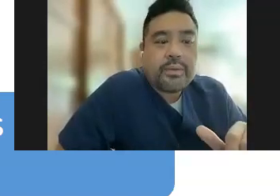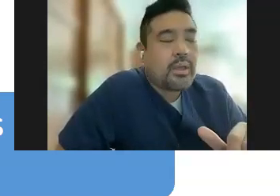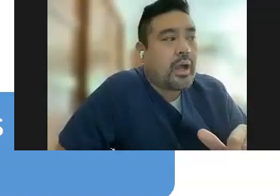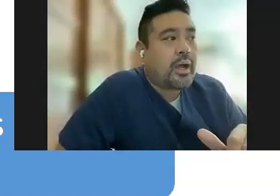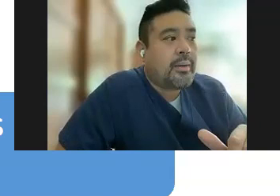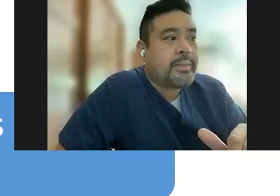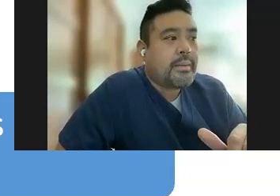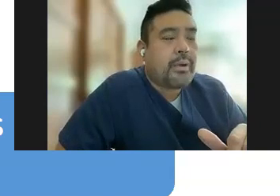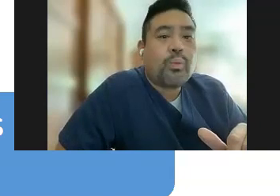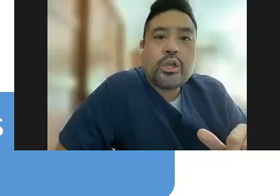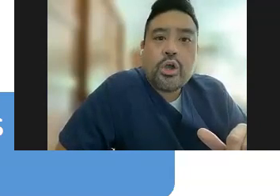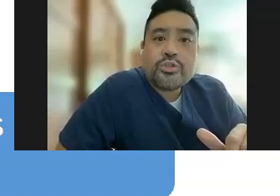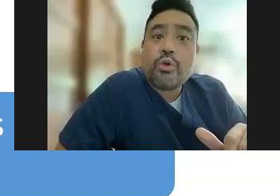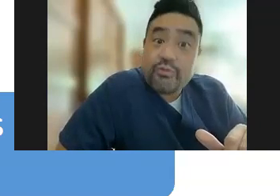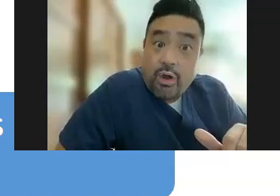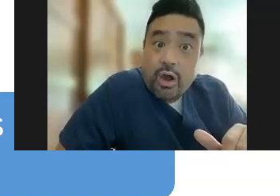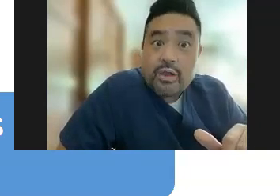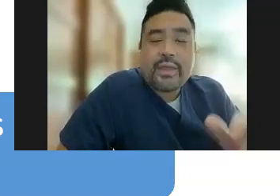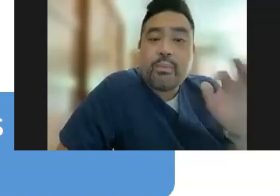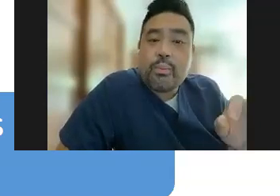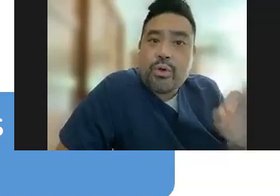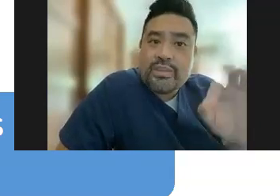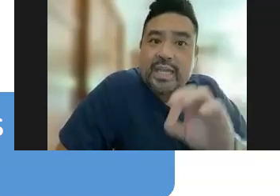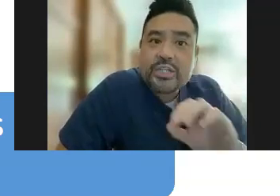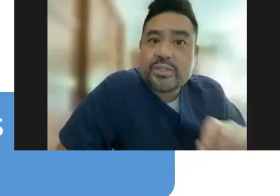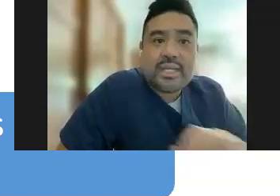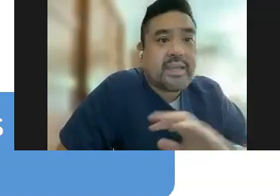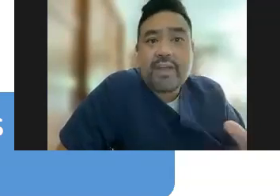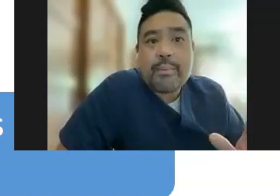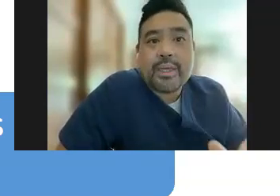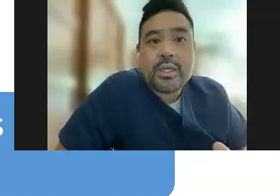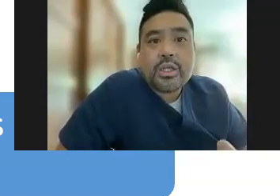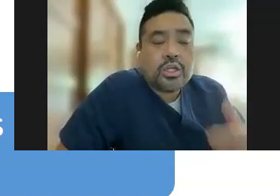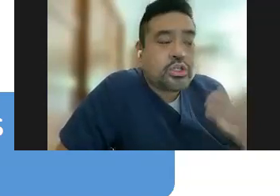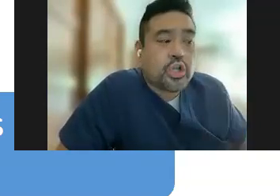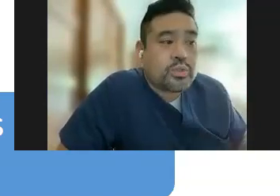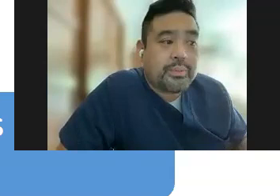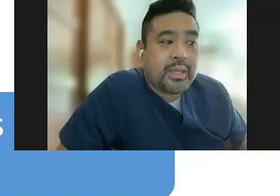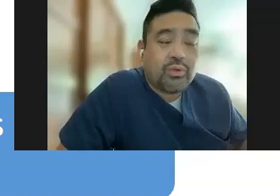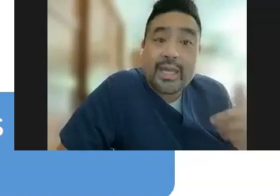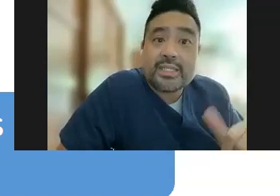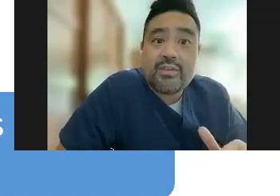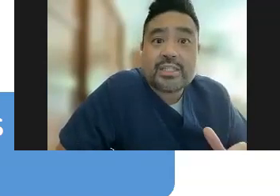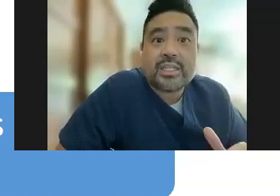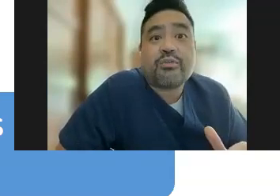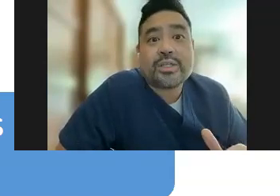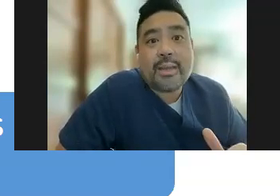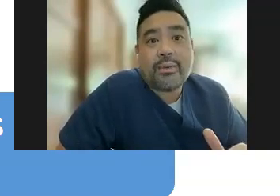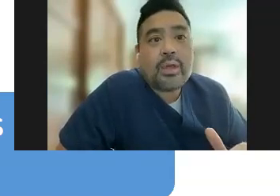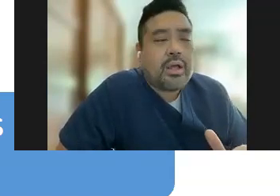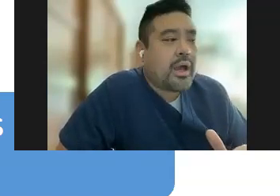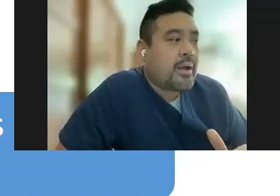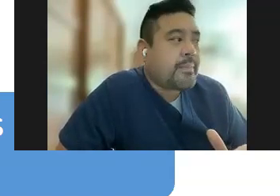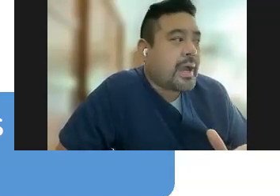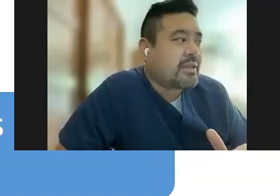real, but we know so far that more of the dangerous things have not been shown to be related to the vaccine. For